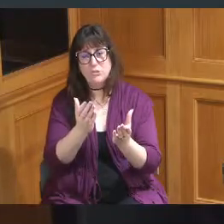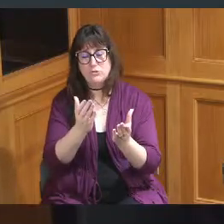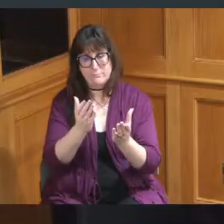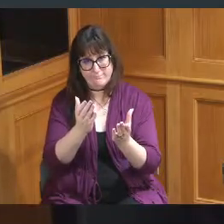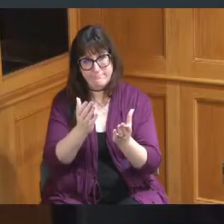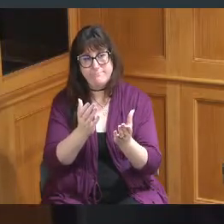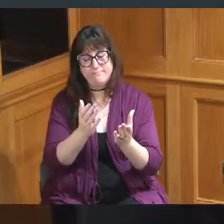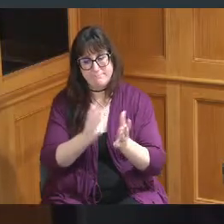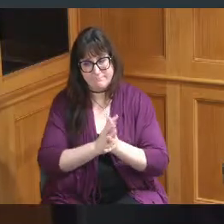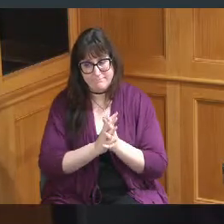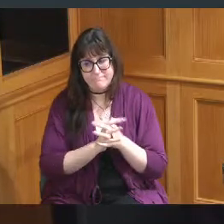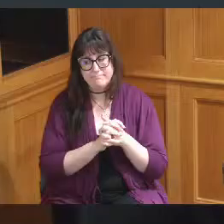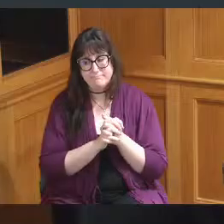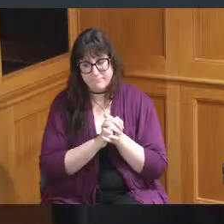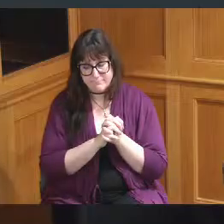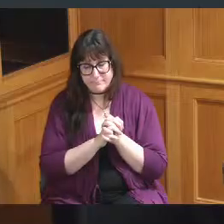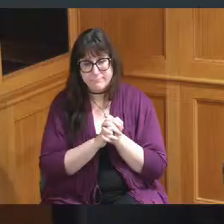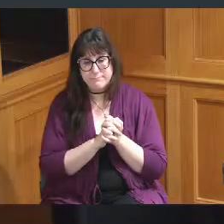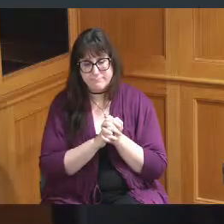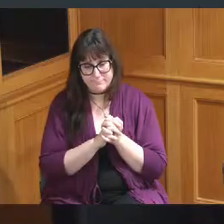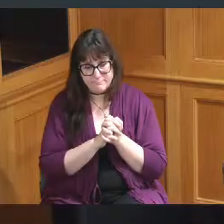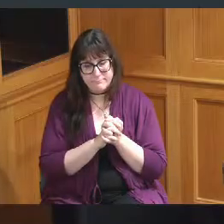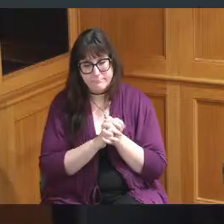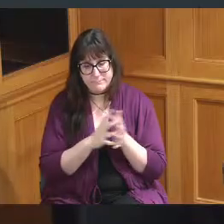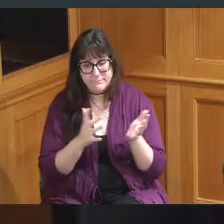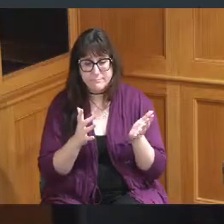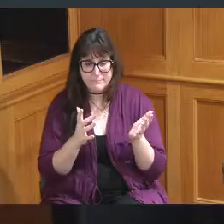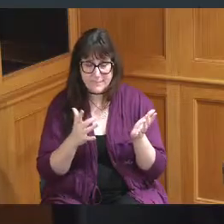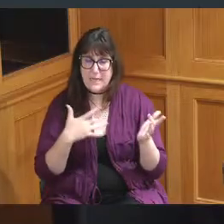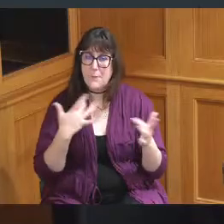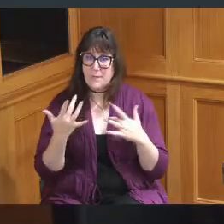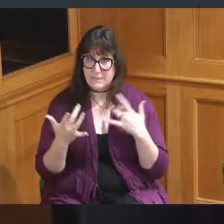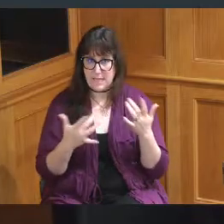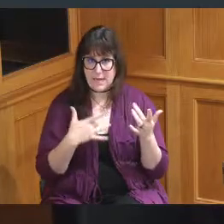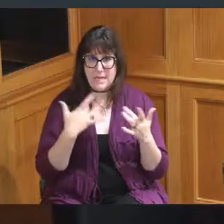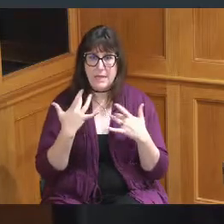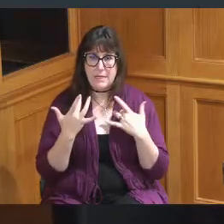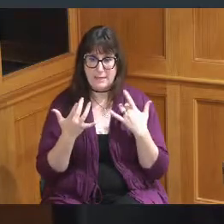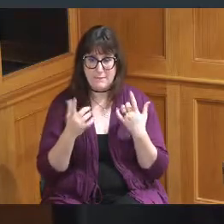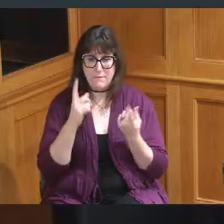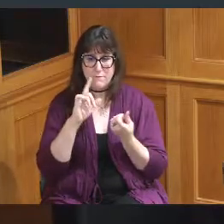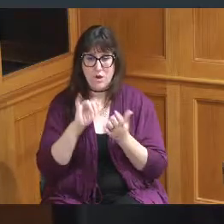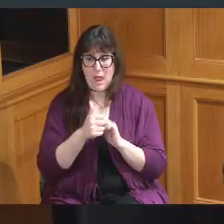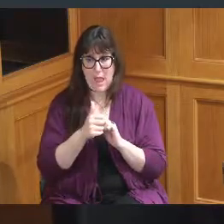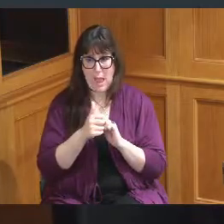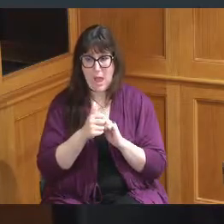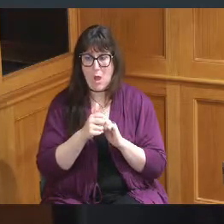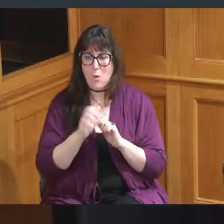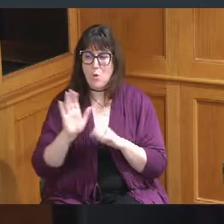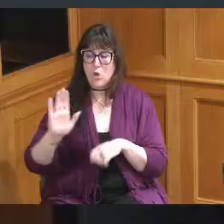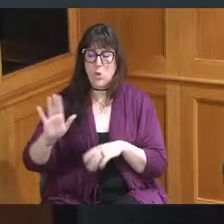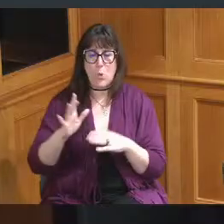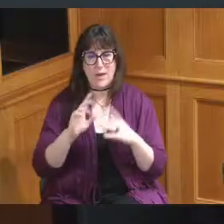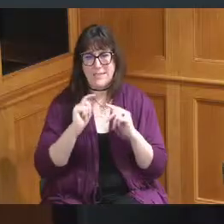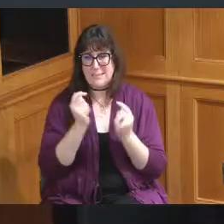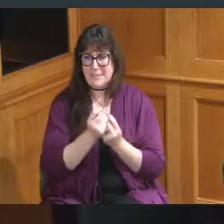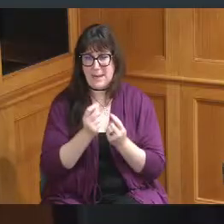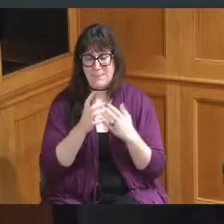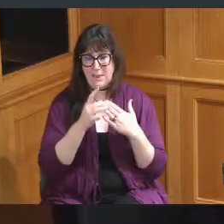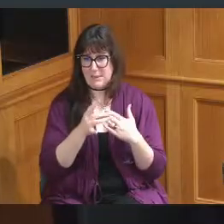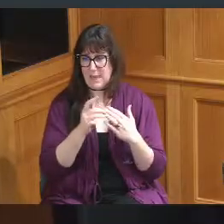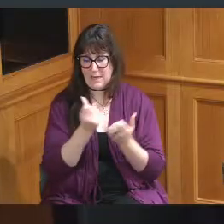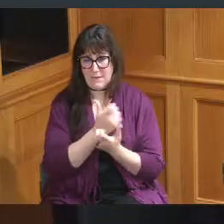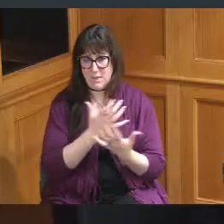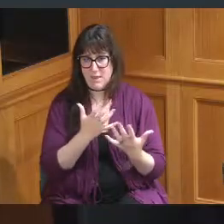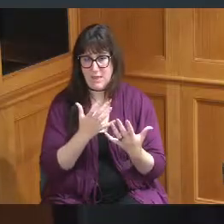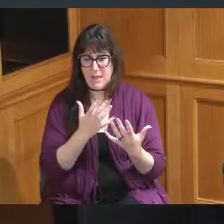and I have just so excited about how you've led your team. And of course, when we